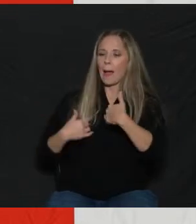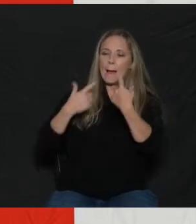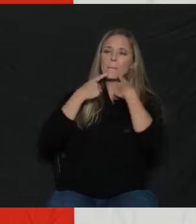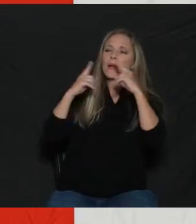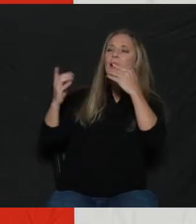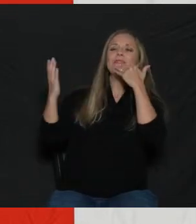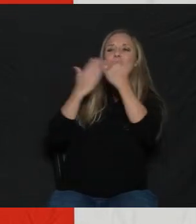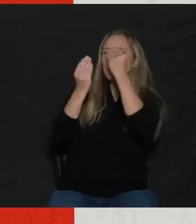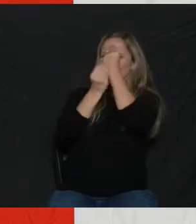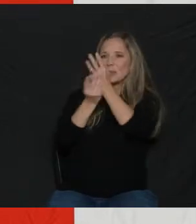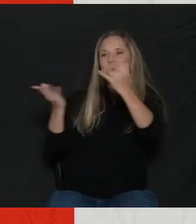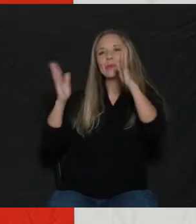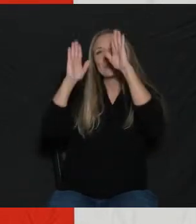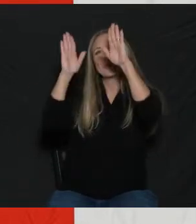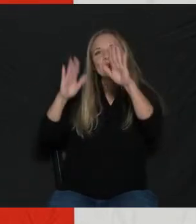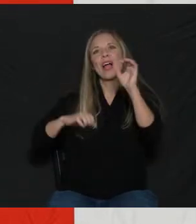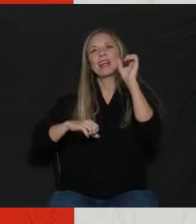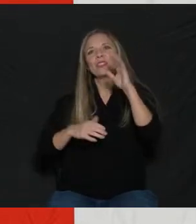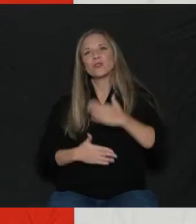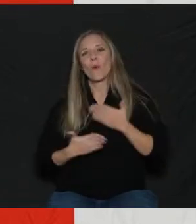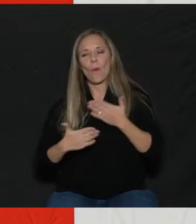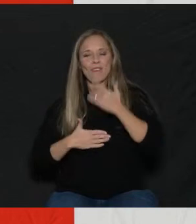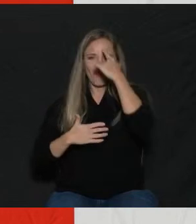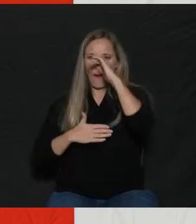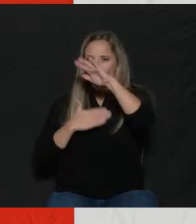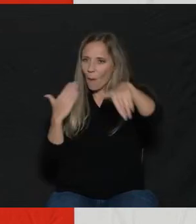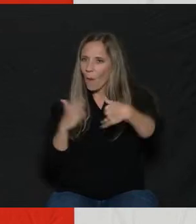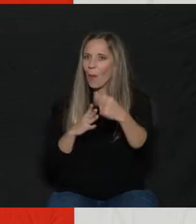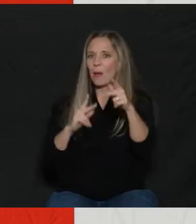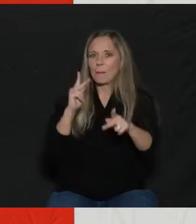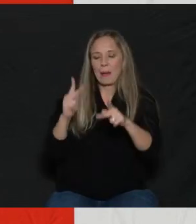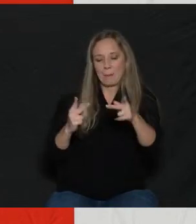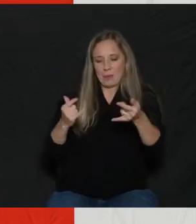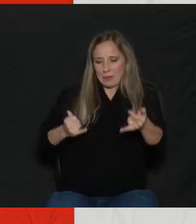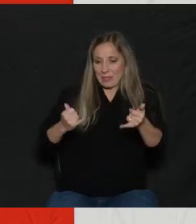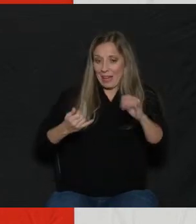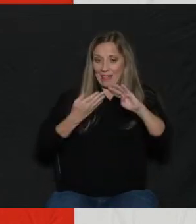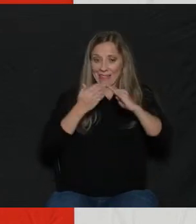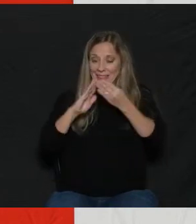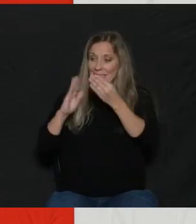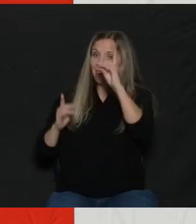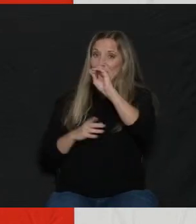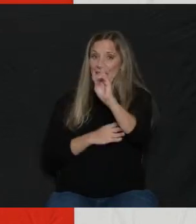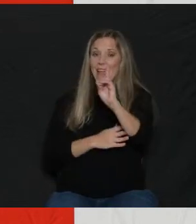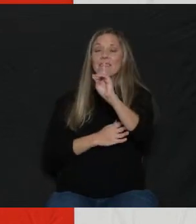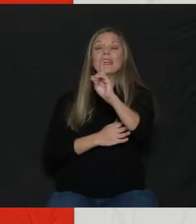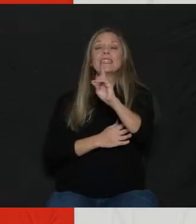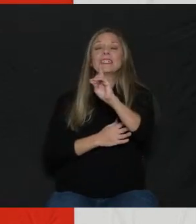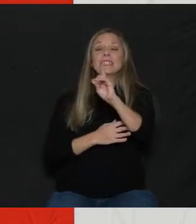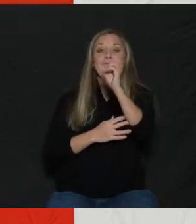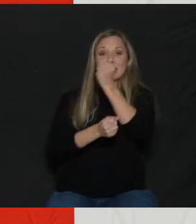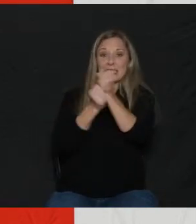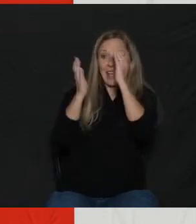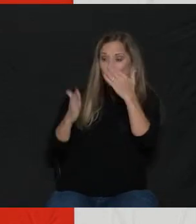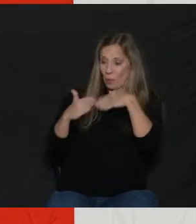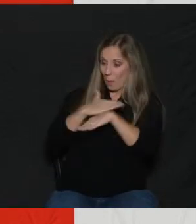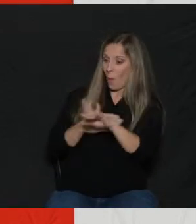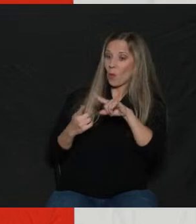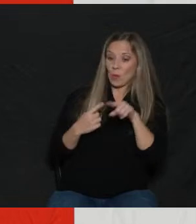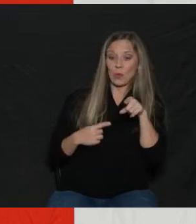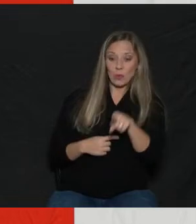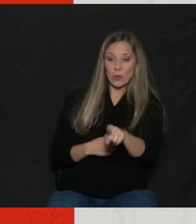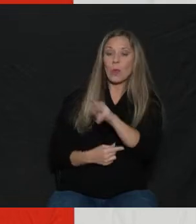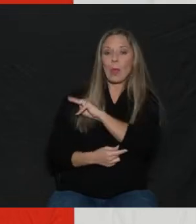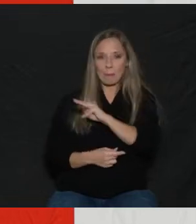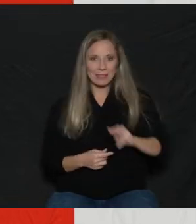joy that will be for all people. Today in the city of David, a Savior was born to you, who is the Messiah, the